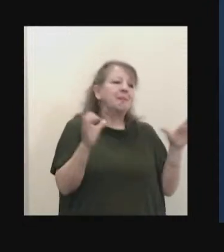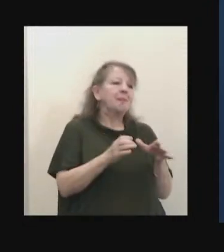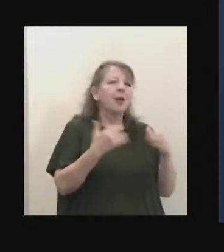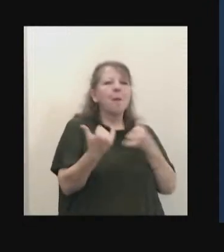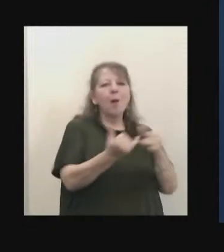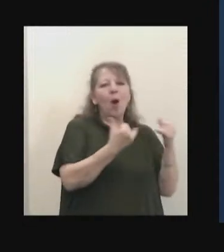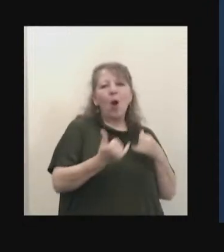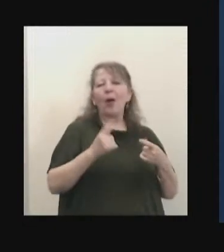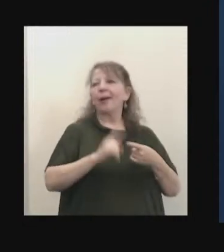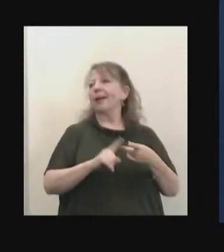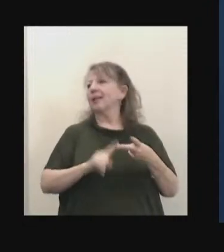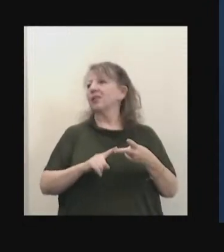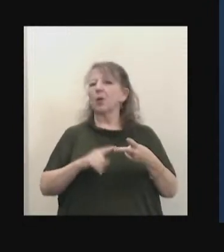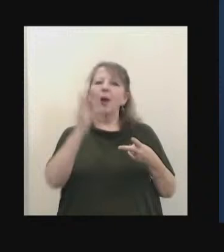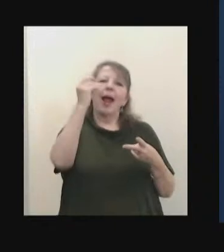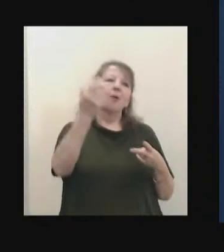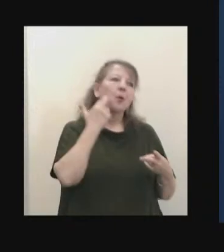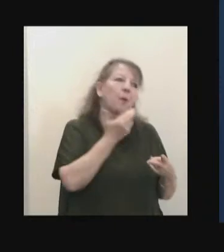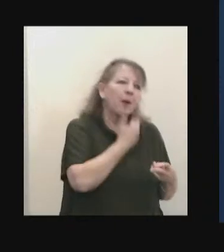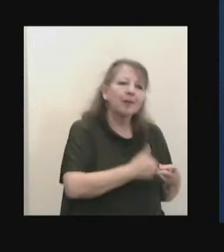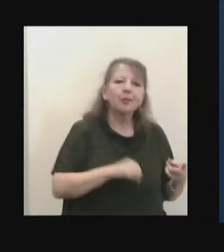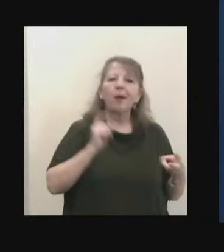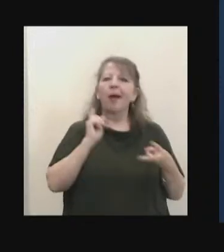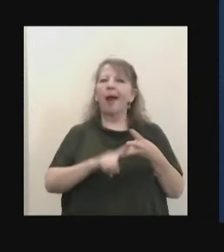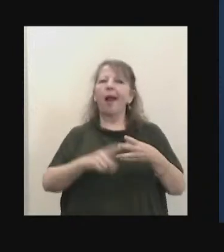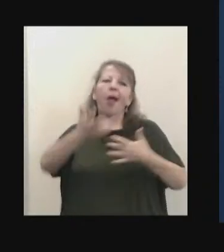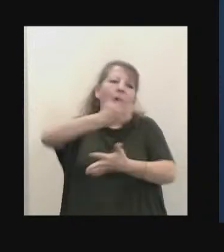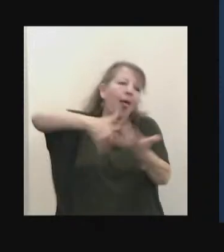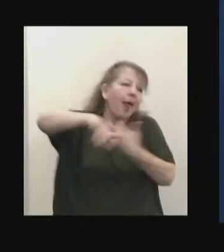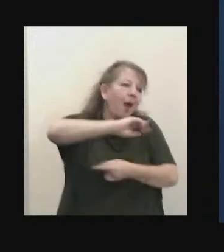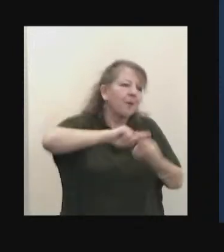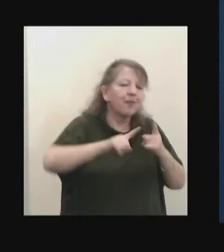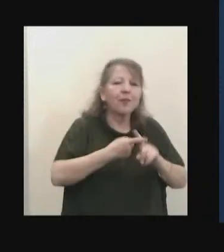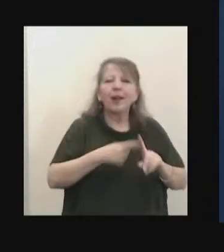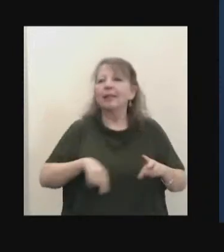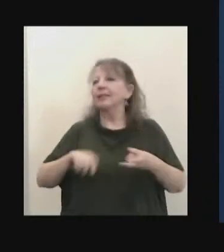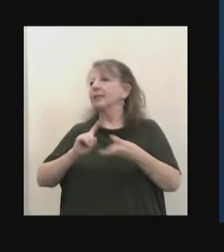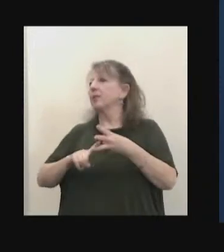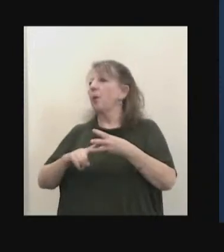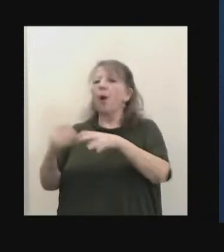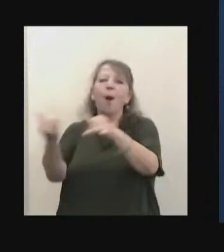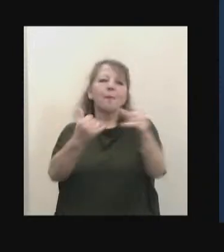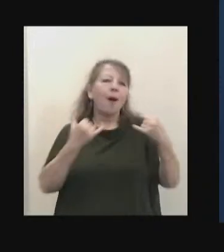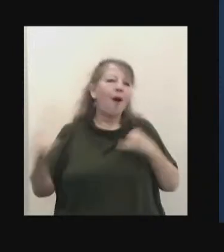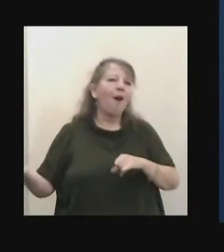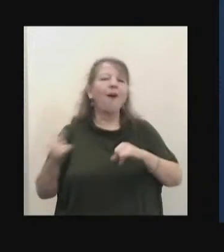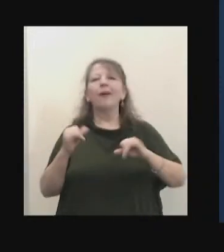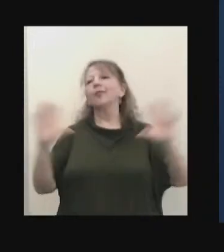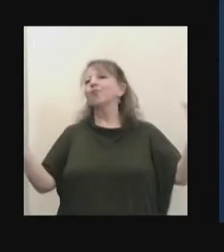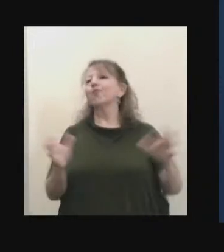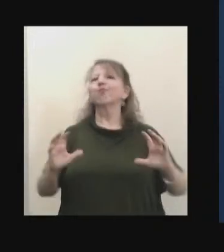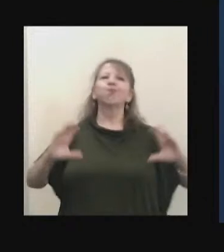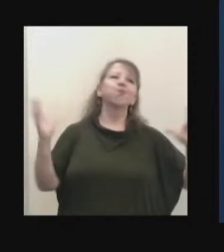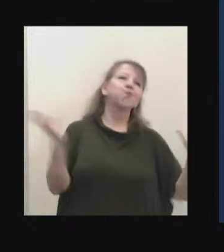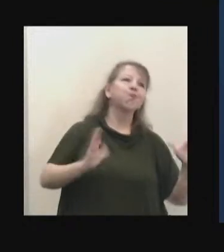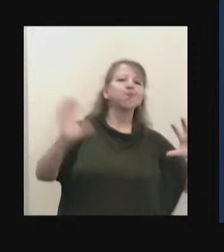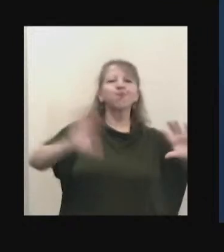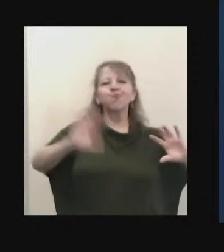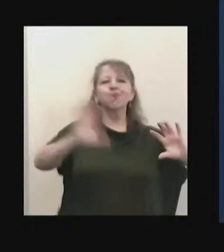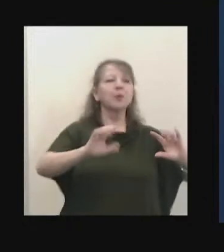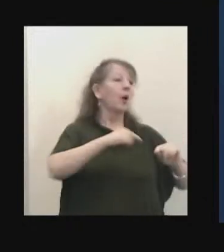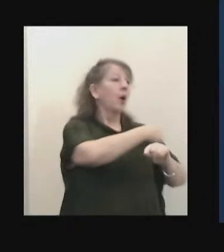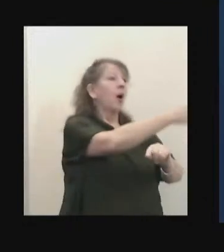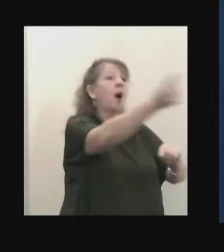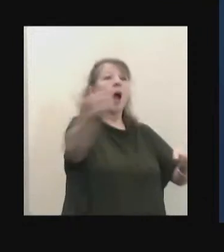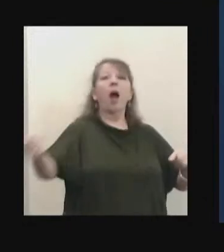out to restaurants or bars with friends, or going out to a party in somebody's house. Everybody feels fine. They get a phone